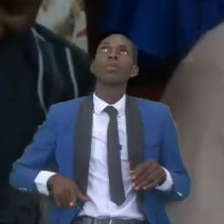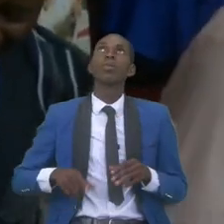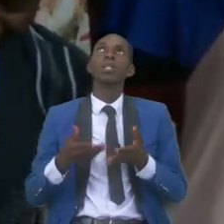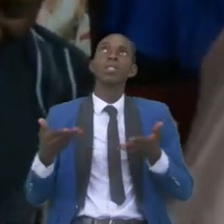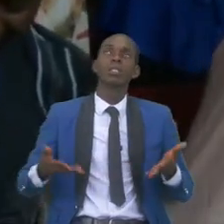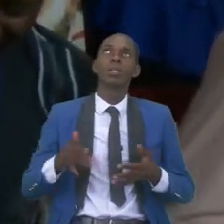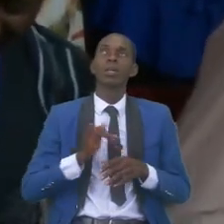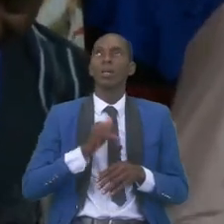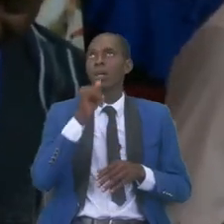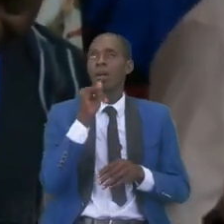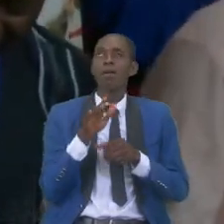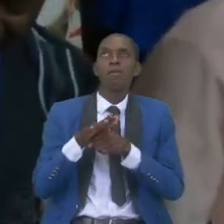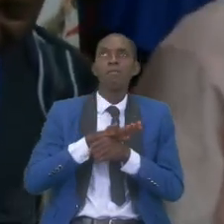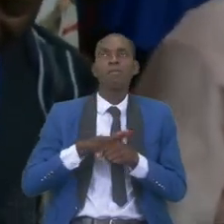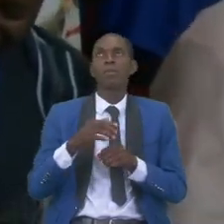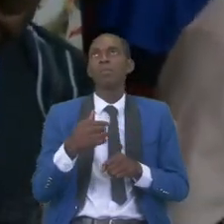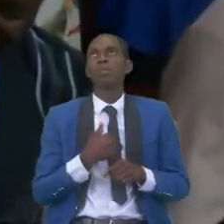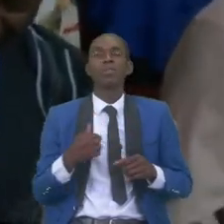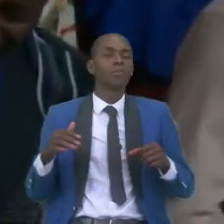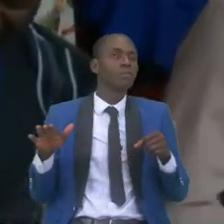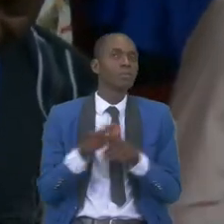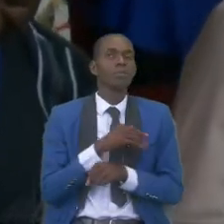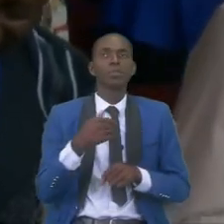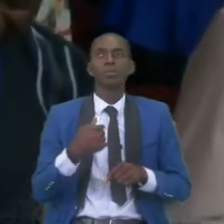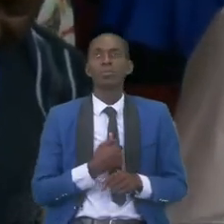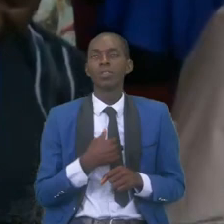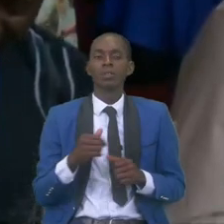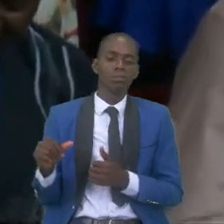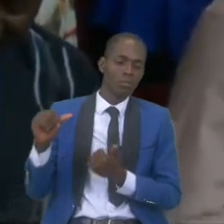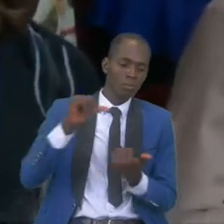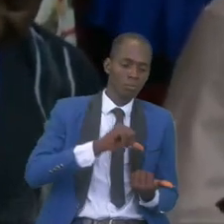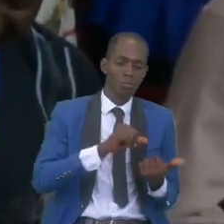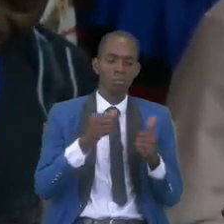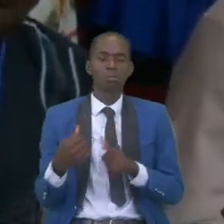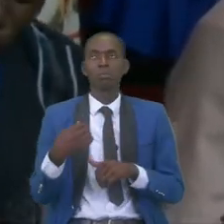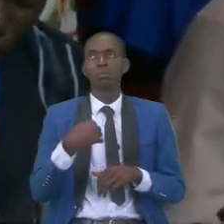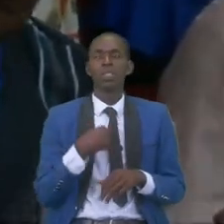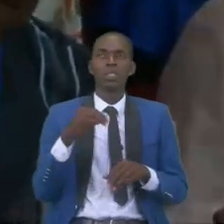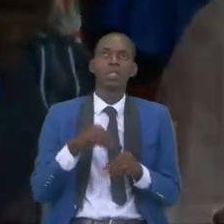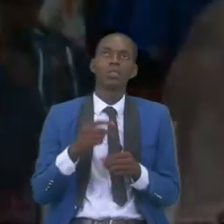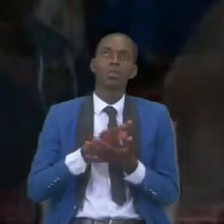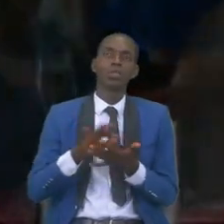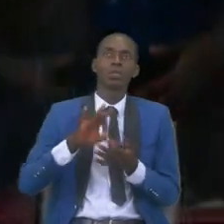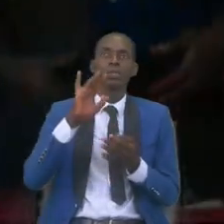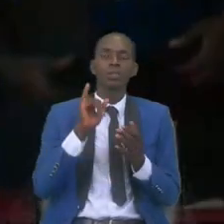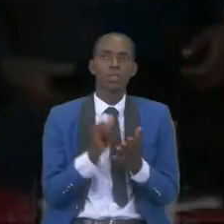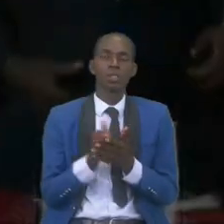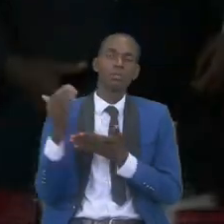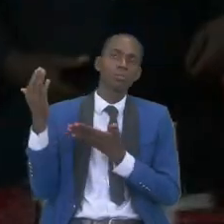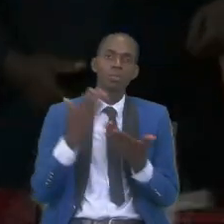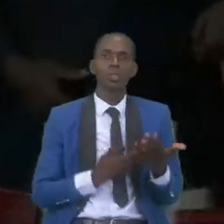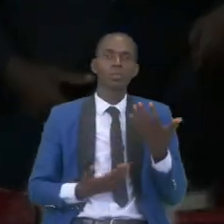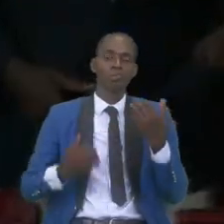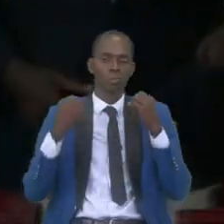me. Immerse me. Deep me in the Holy Ghost that brings power.